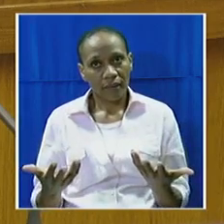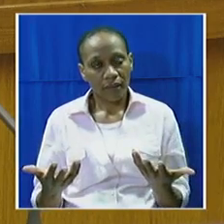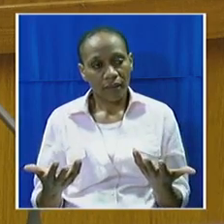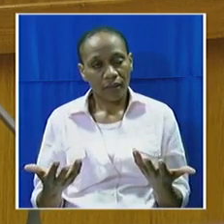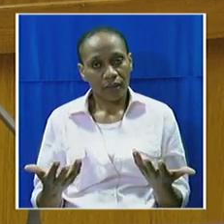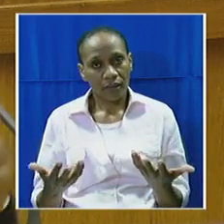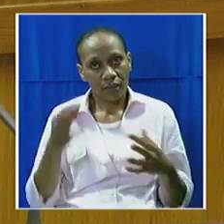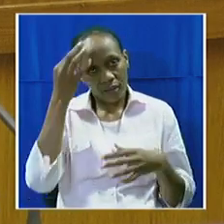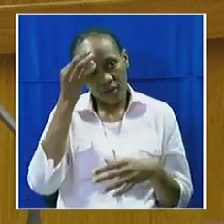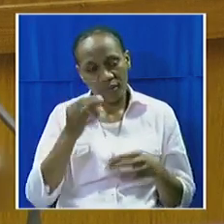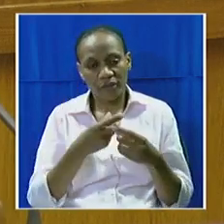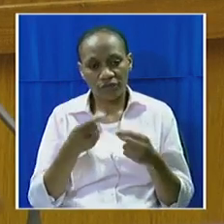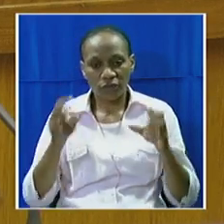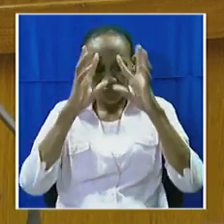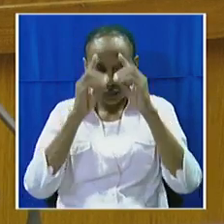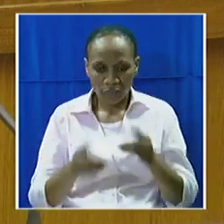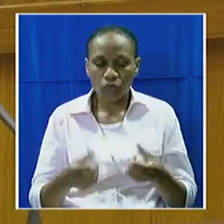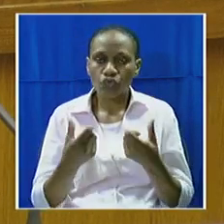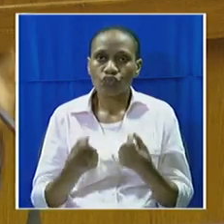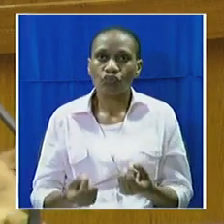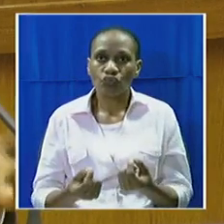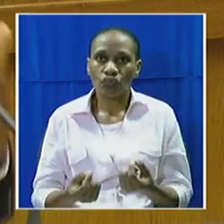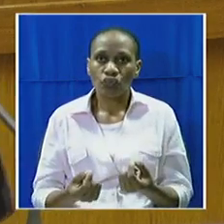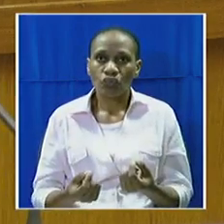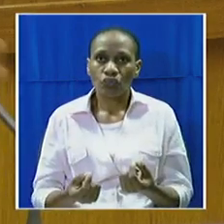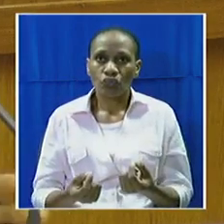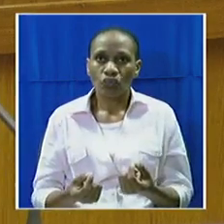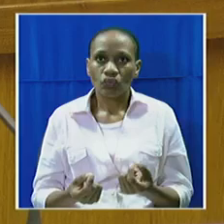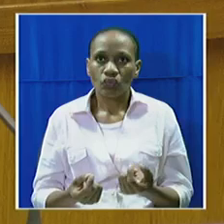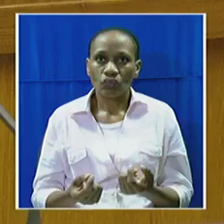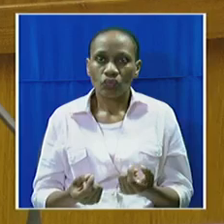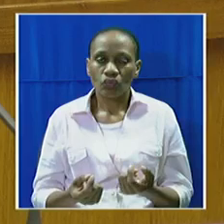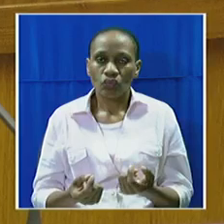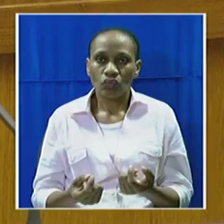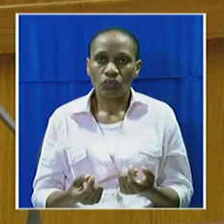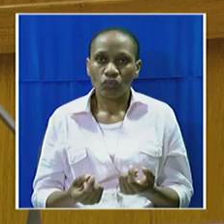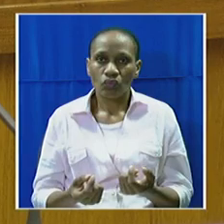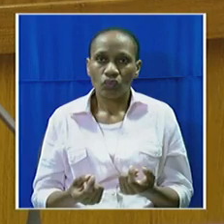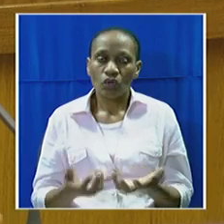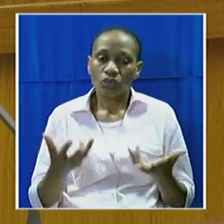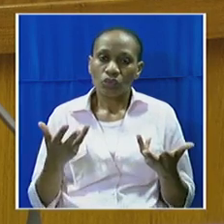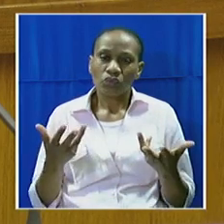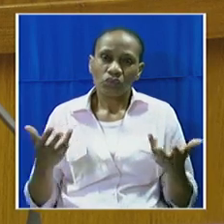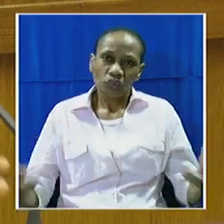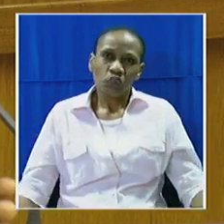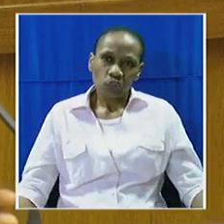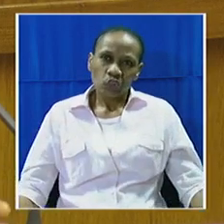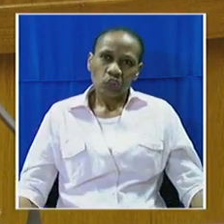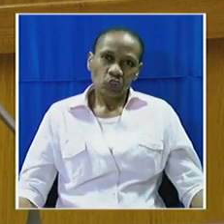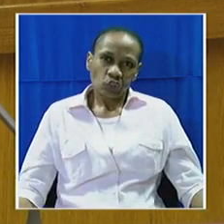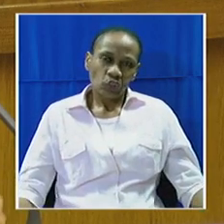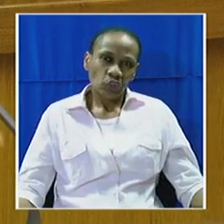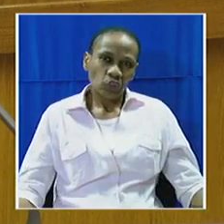resolved, it's out of the request from the members themselves and family members. So we should not even